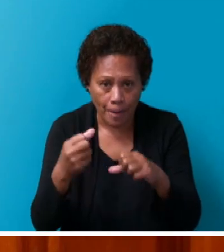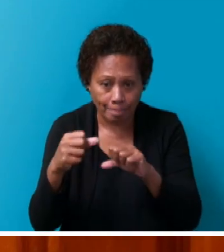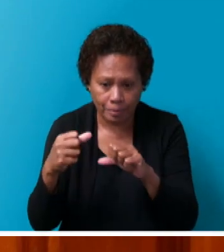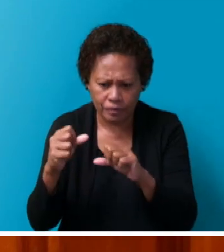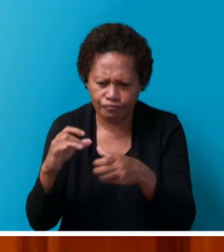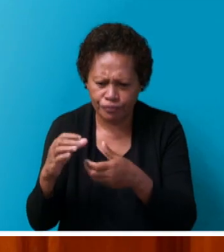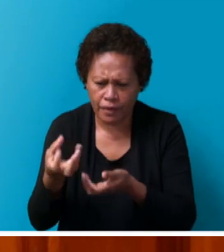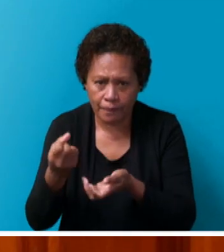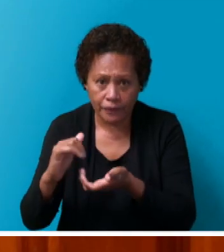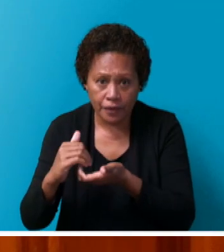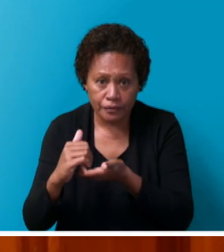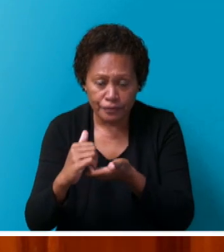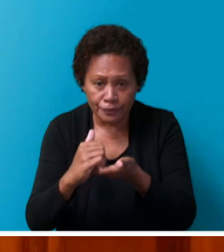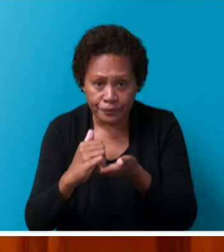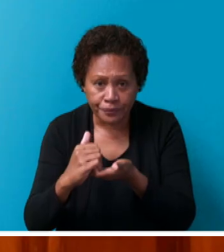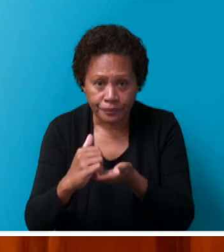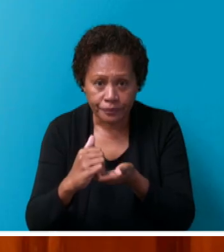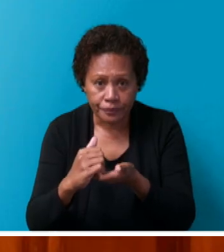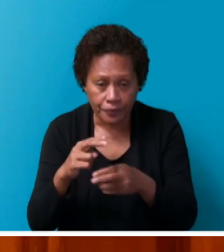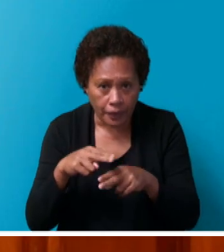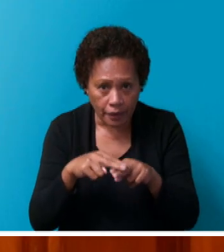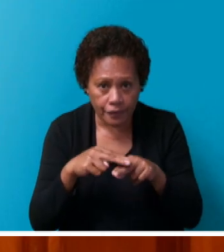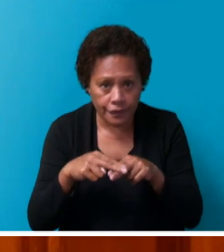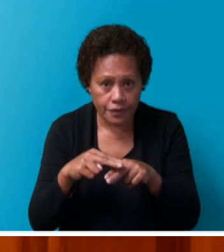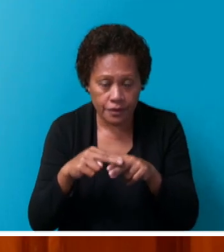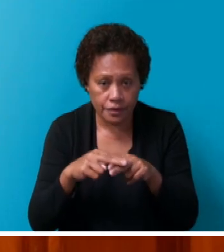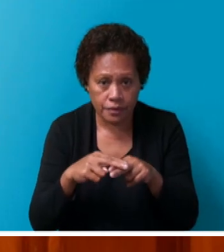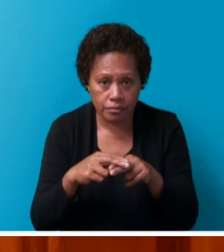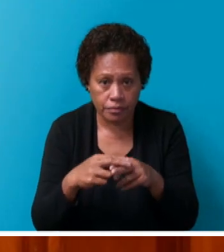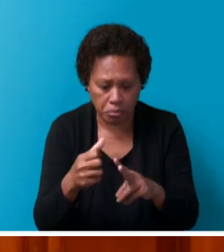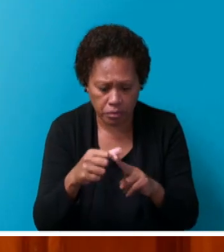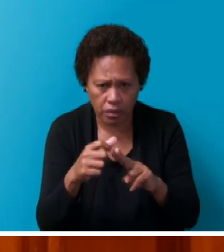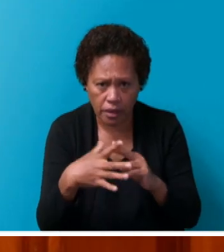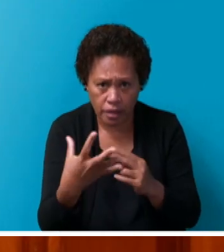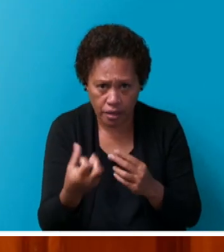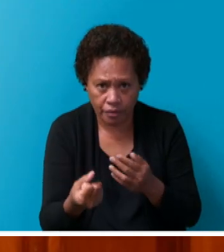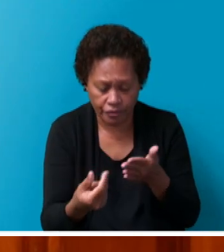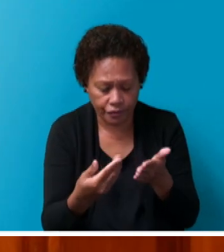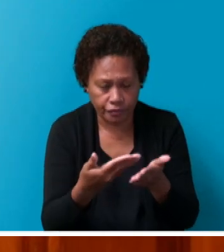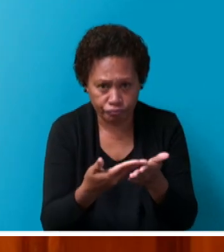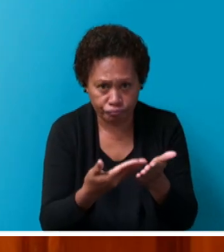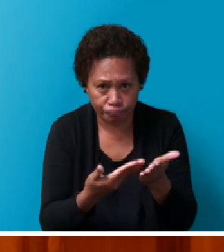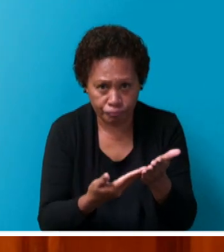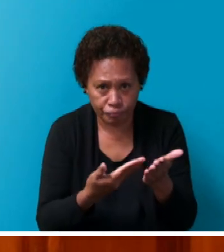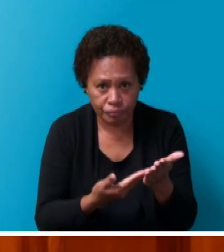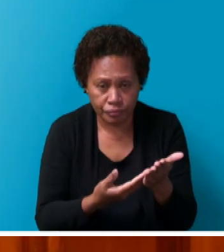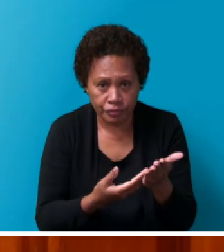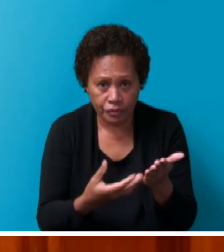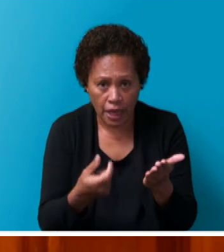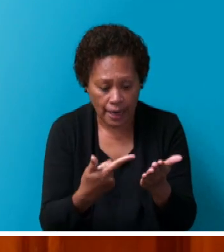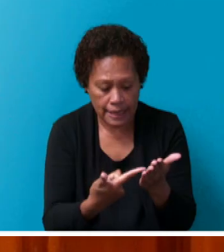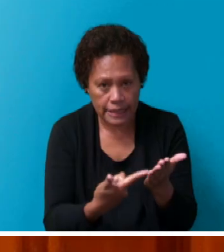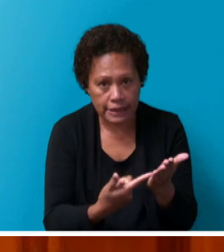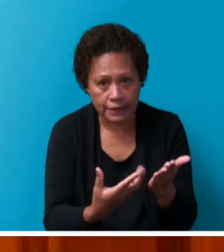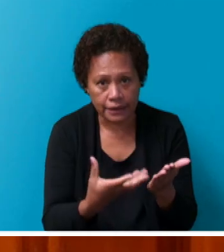partners, including Wildlife Conservation Society, the Worldwide Fund for Nature, and Conservation International,